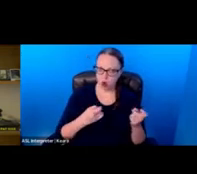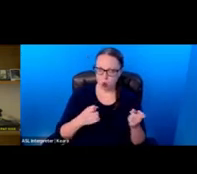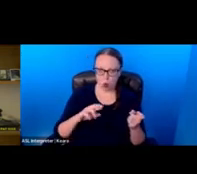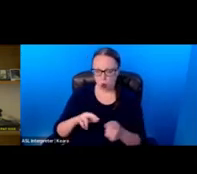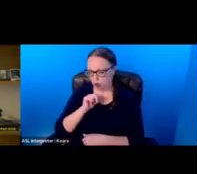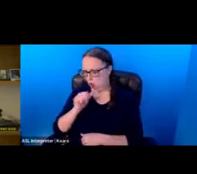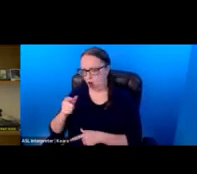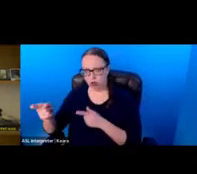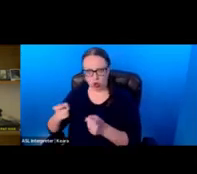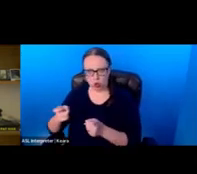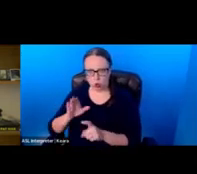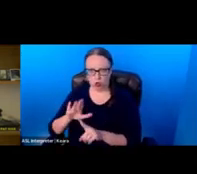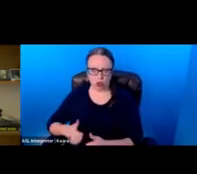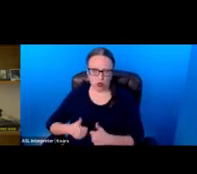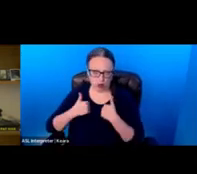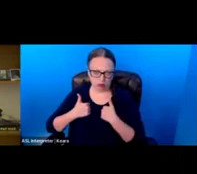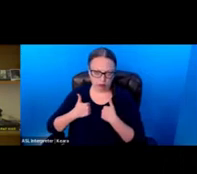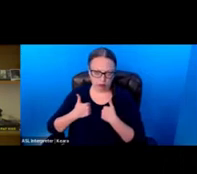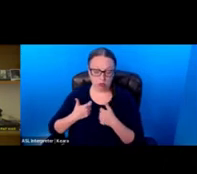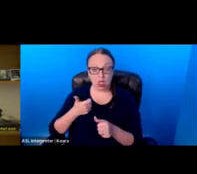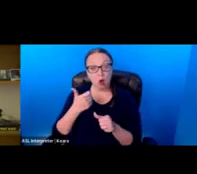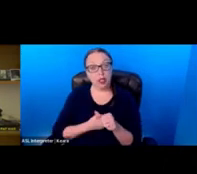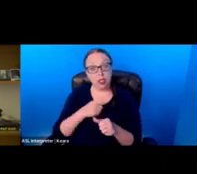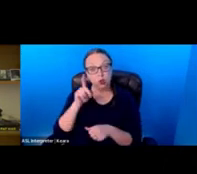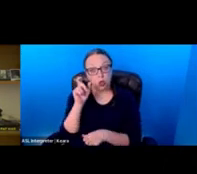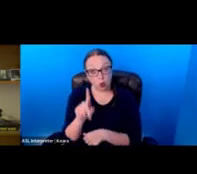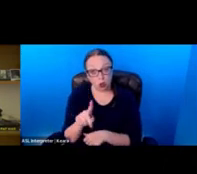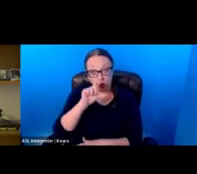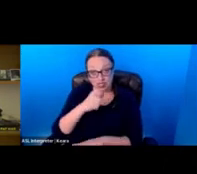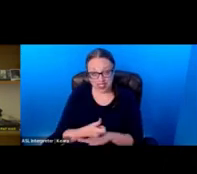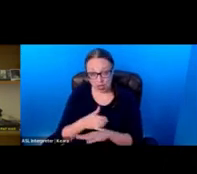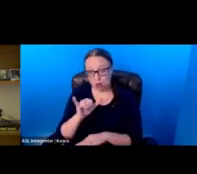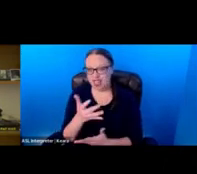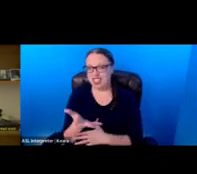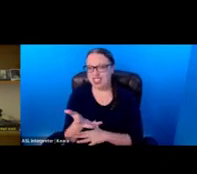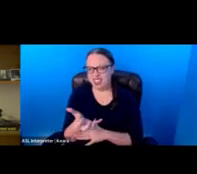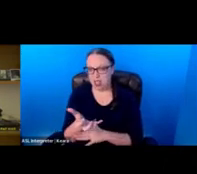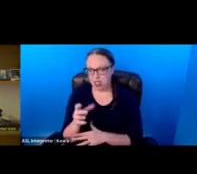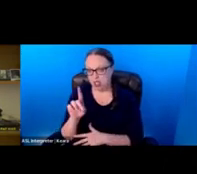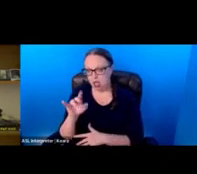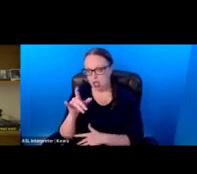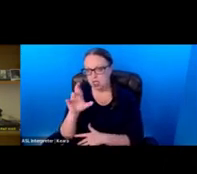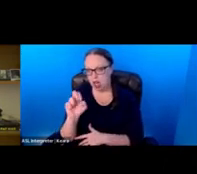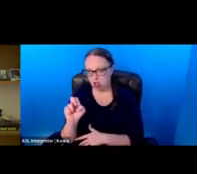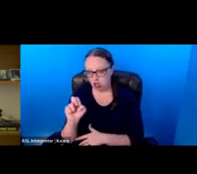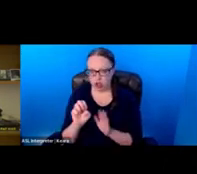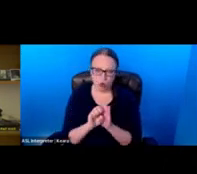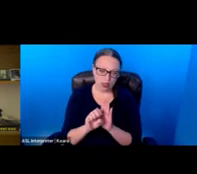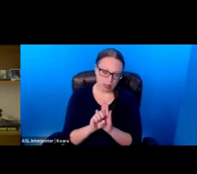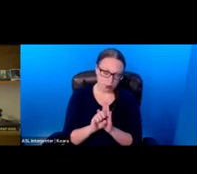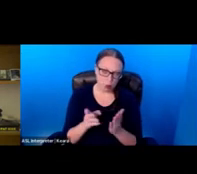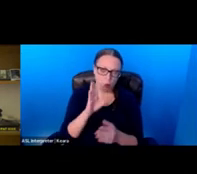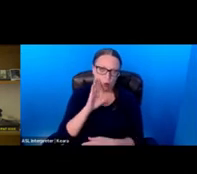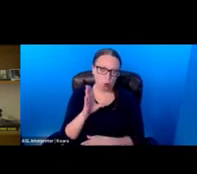life. Now, each of these questions were framed as desired. So for example, the respondent was asked,